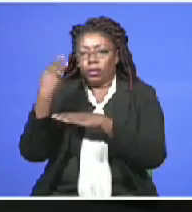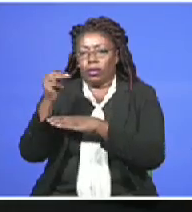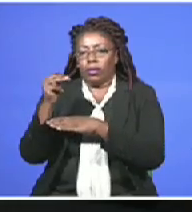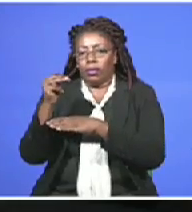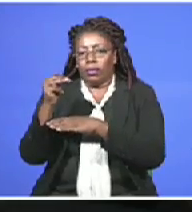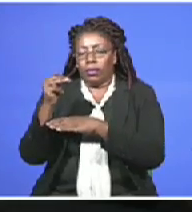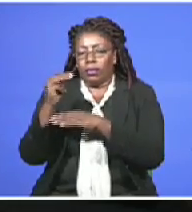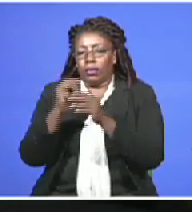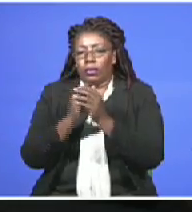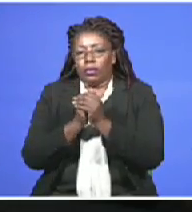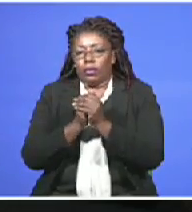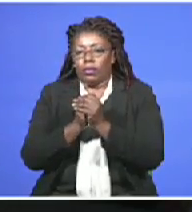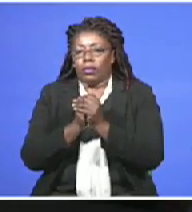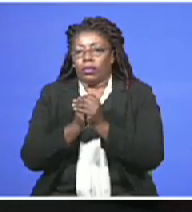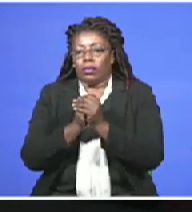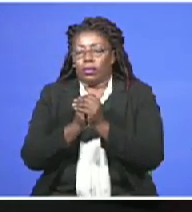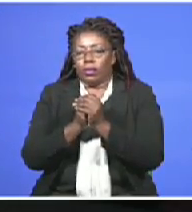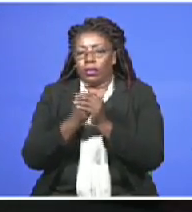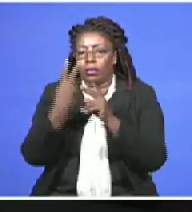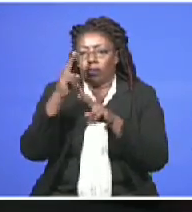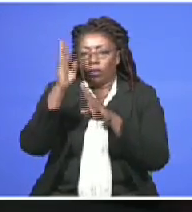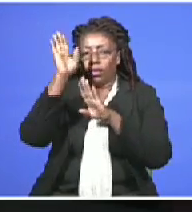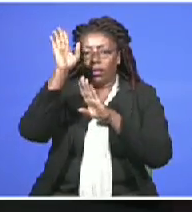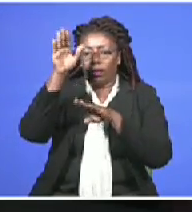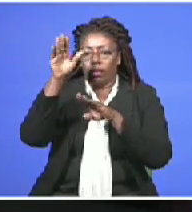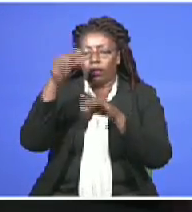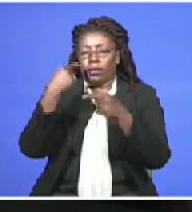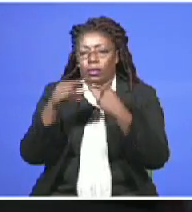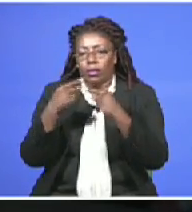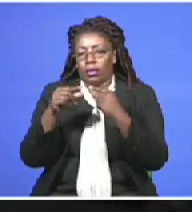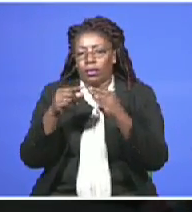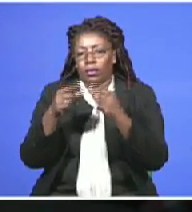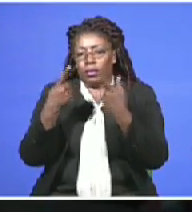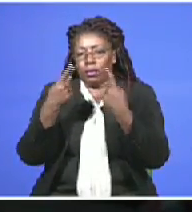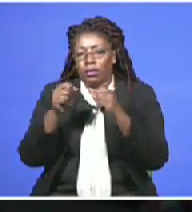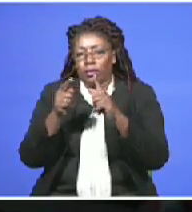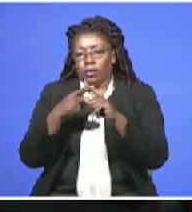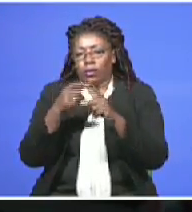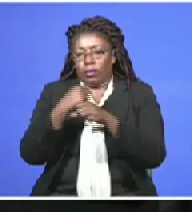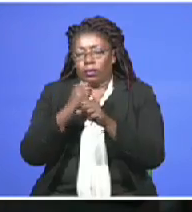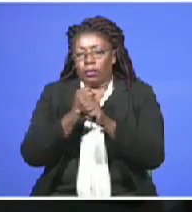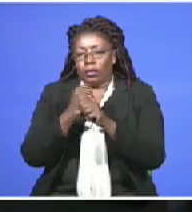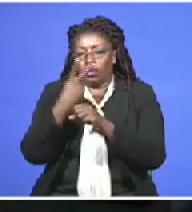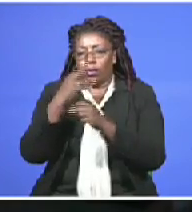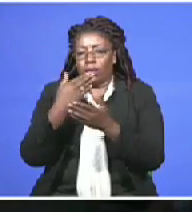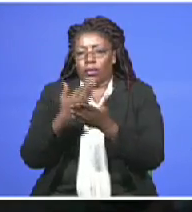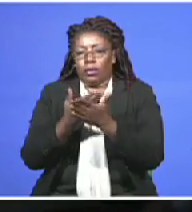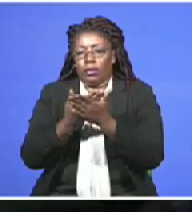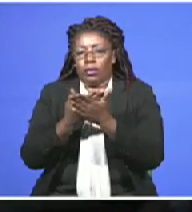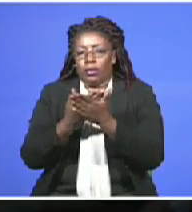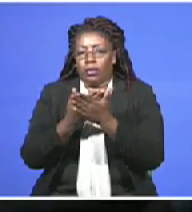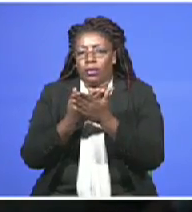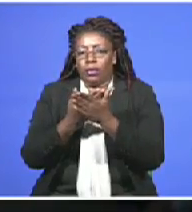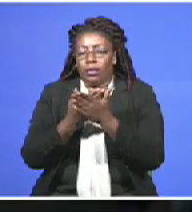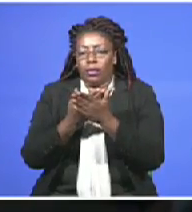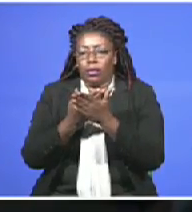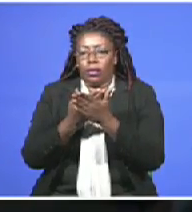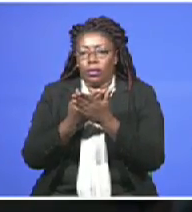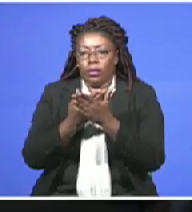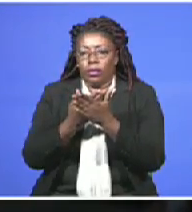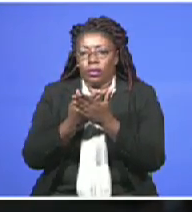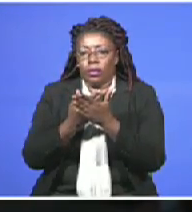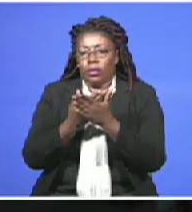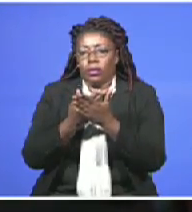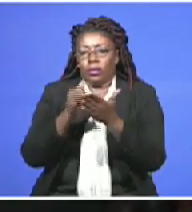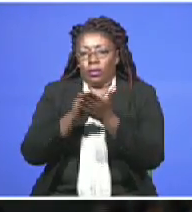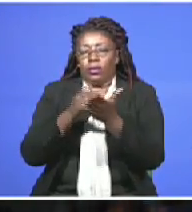again. He's been watching the basketball game and his son must be getting beat. So we try to make it look good by putting it on sailing, but that's